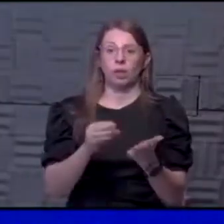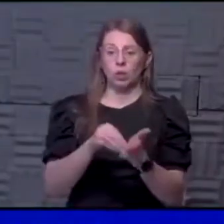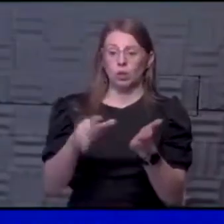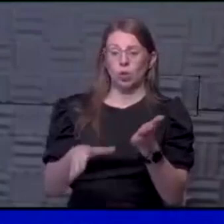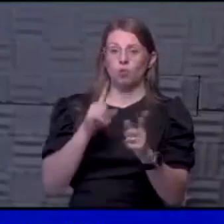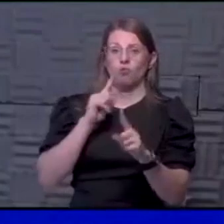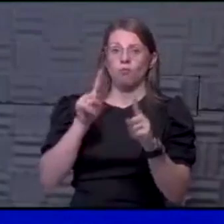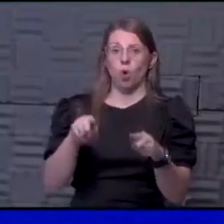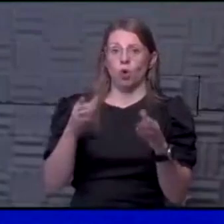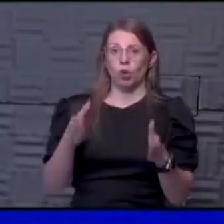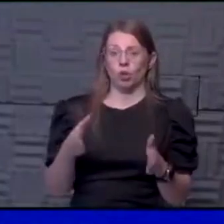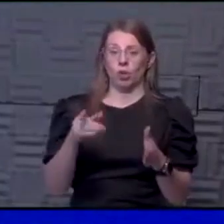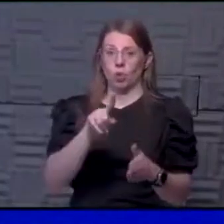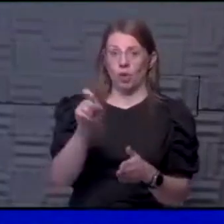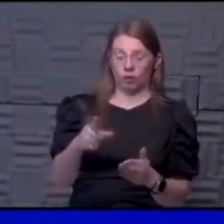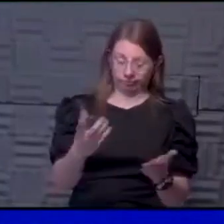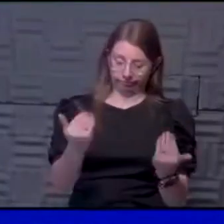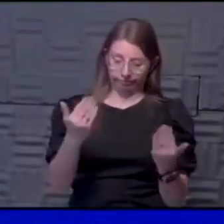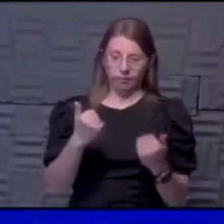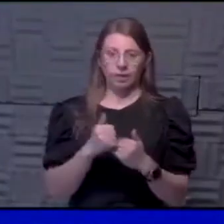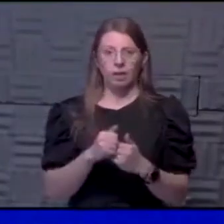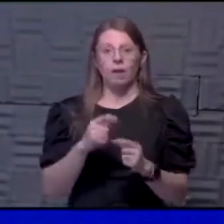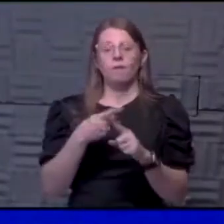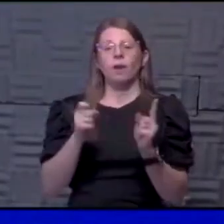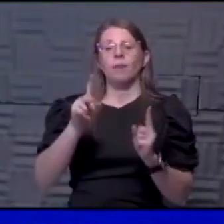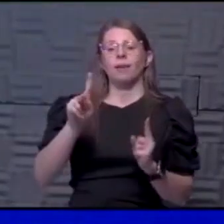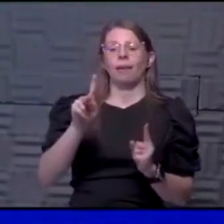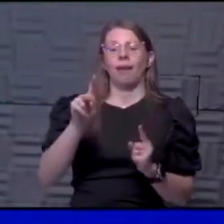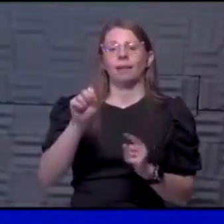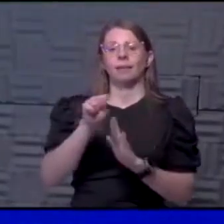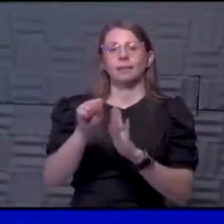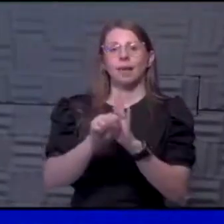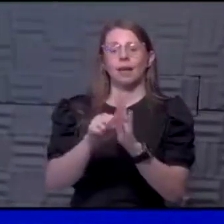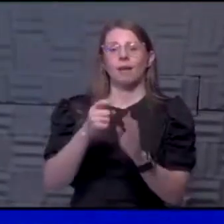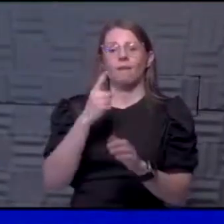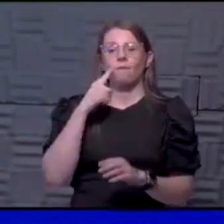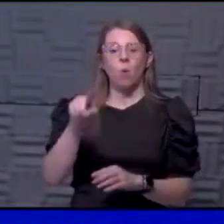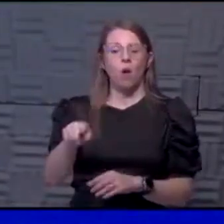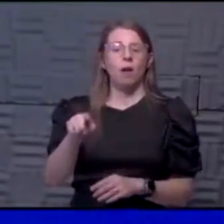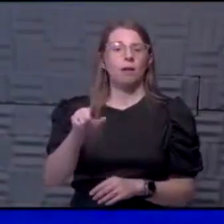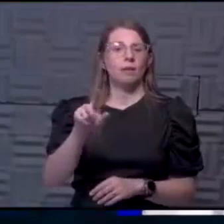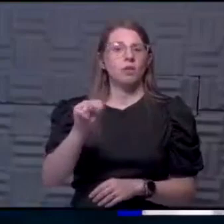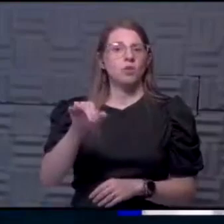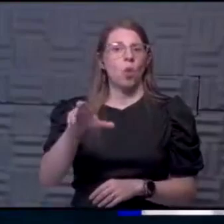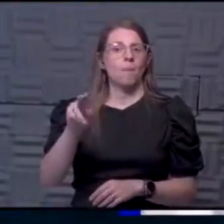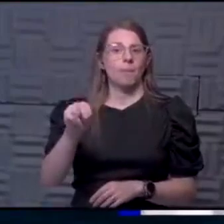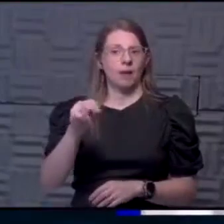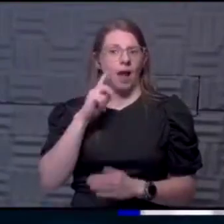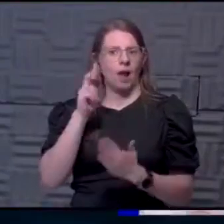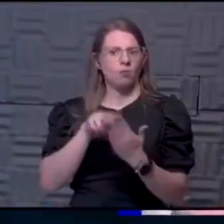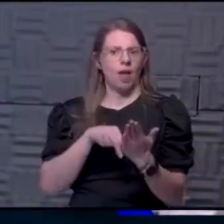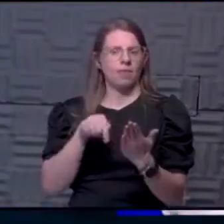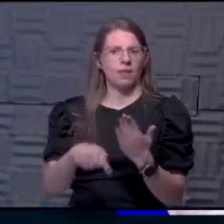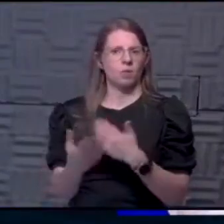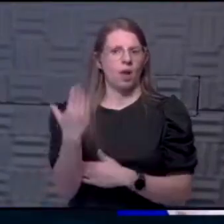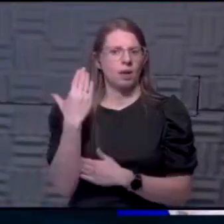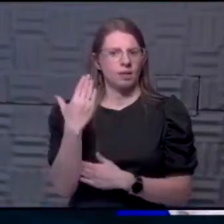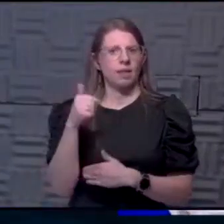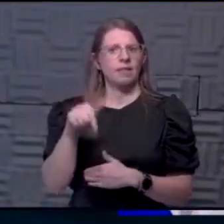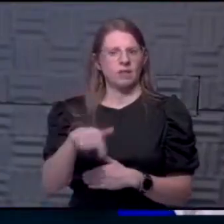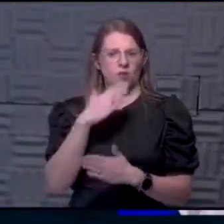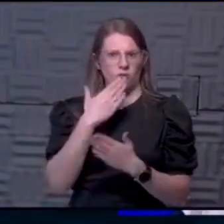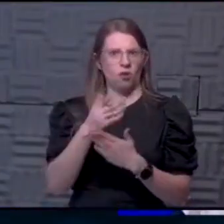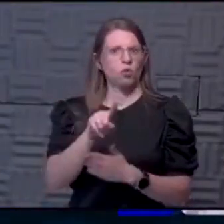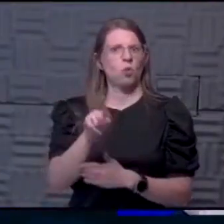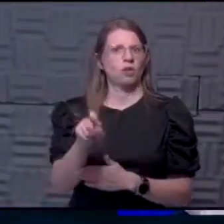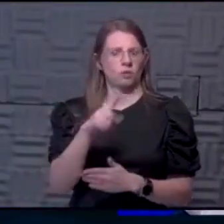student reporter question from K-State, and this is for Dr. Norman. This is a good question. I read this one before, Lee. This is going to be good.